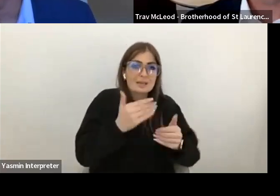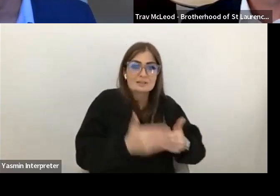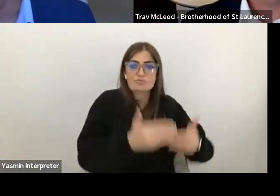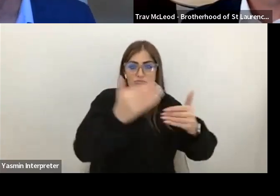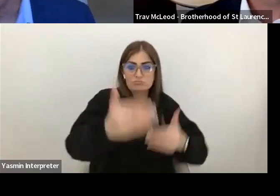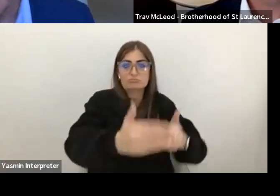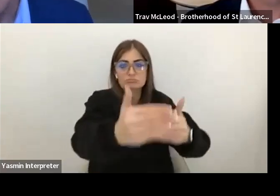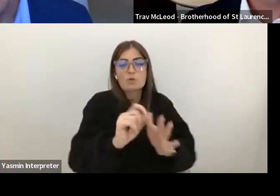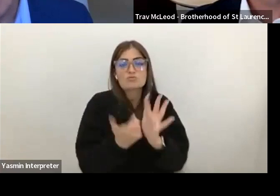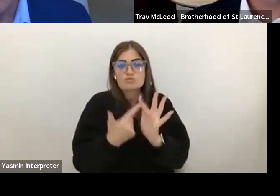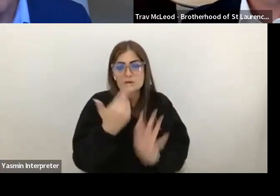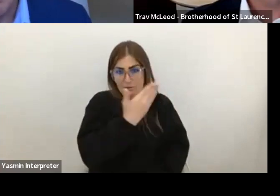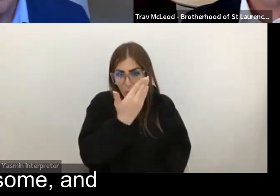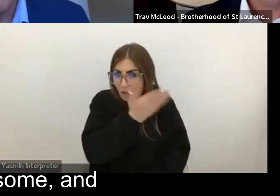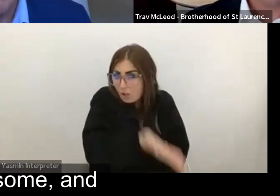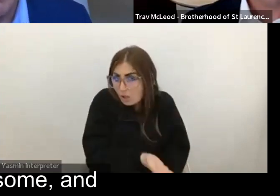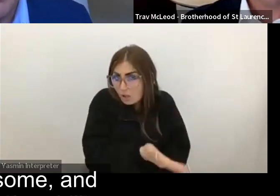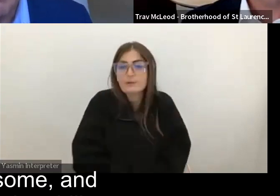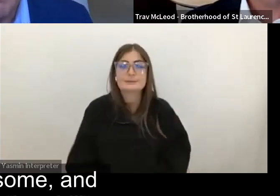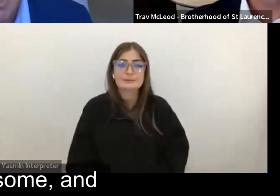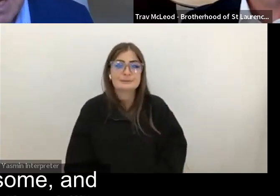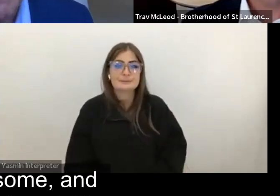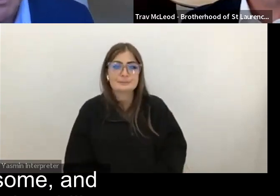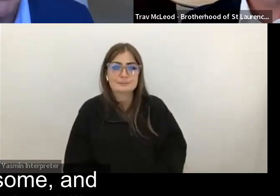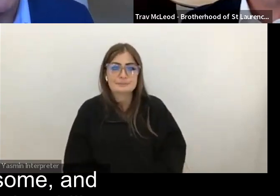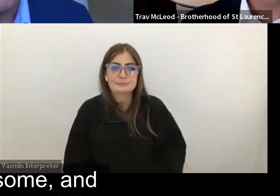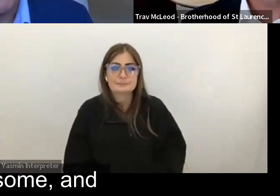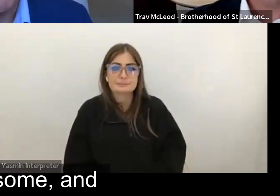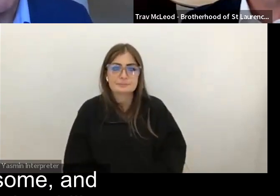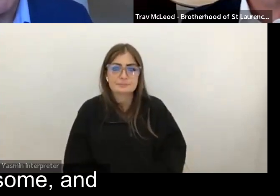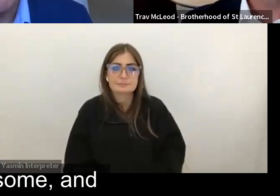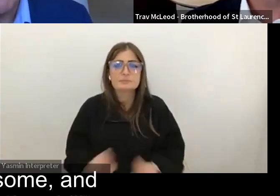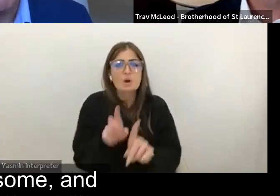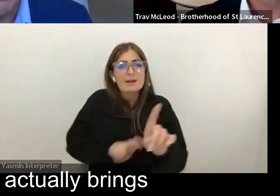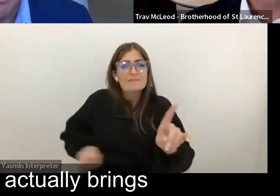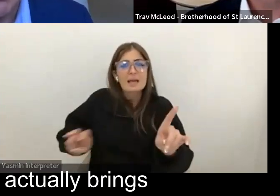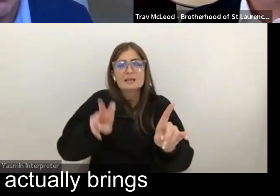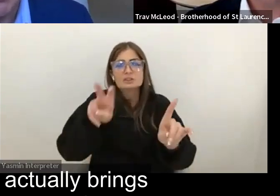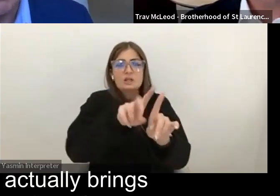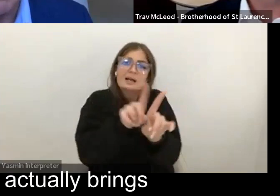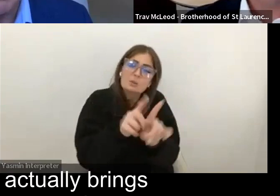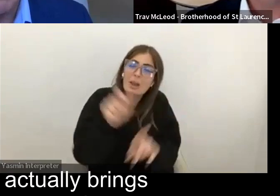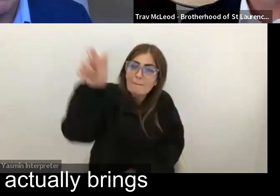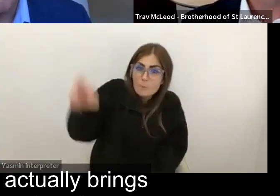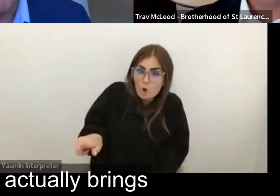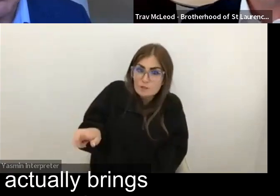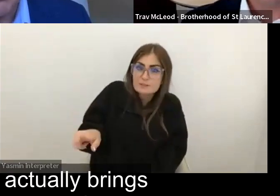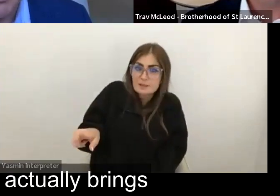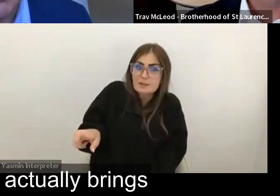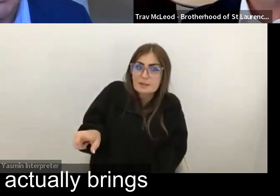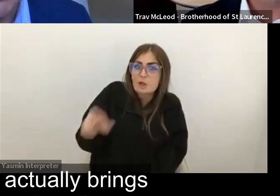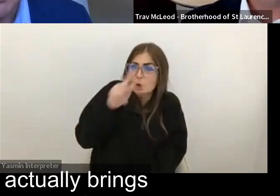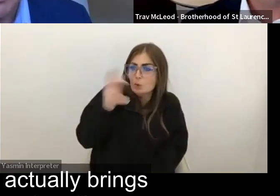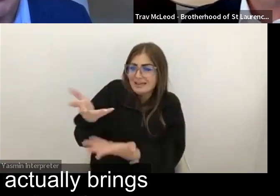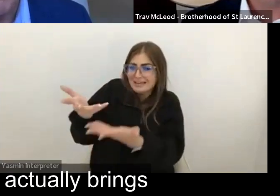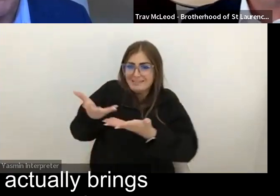it. And also a navigation, the ability, somebody that actually brings